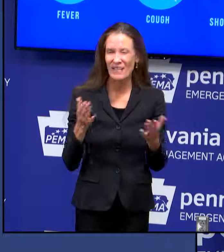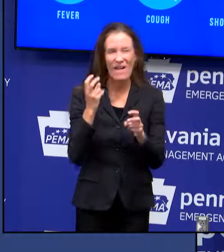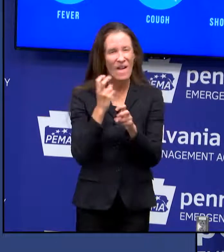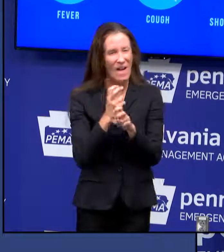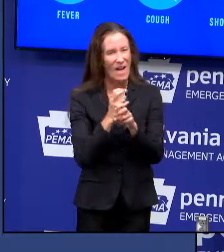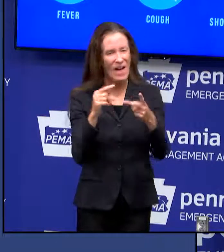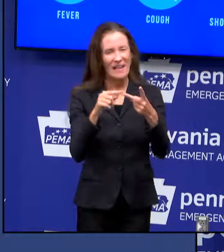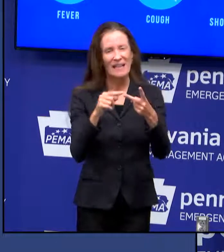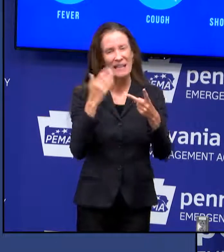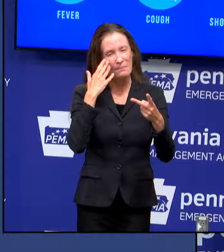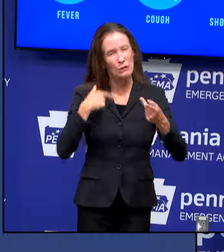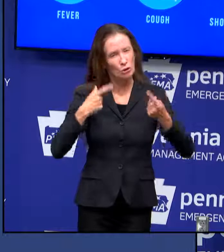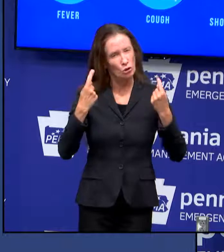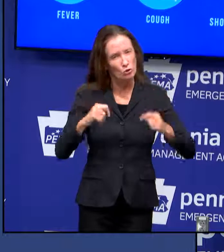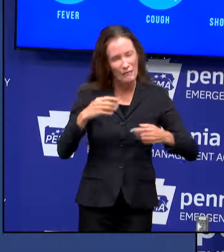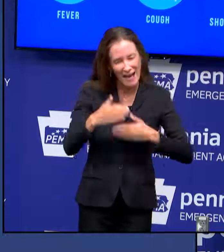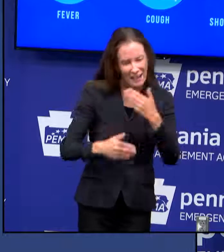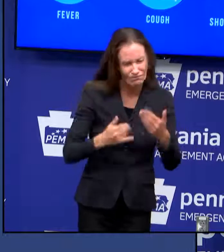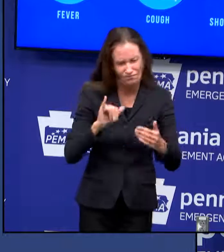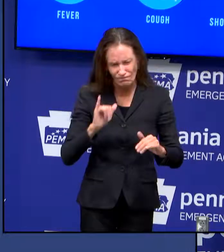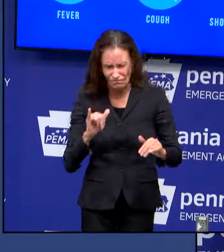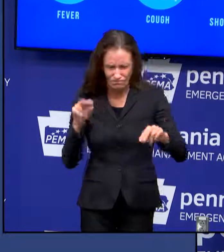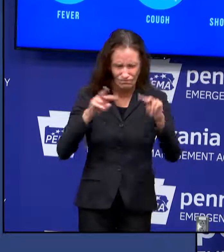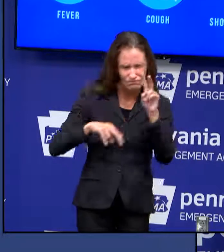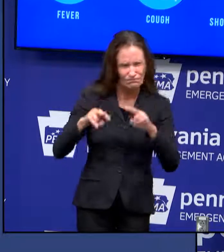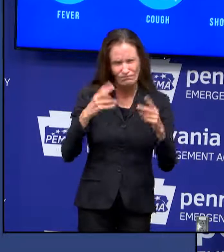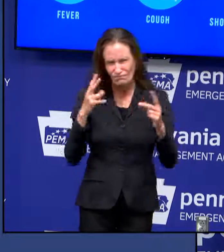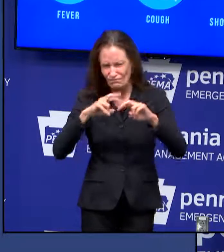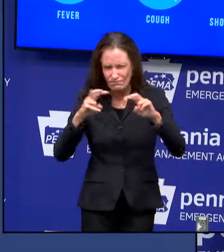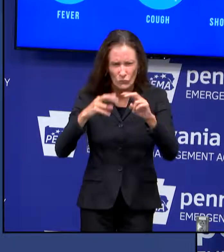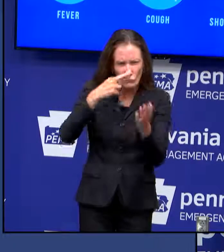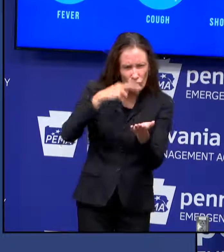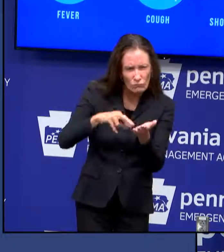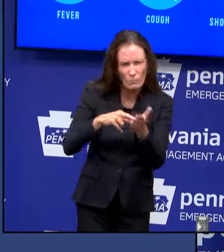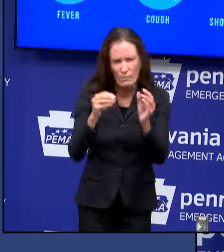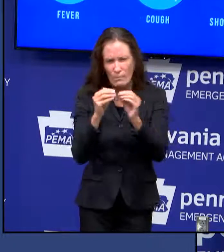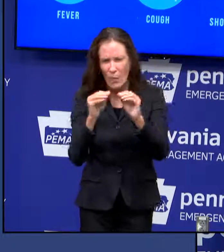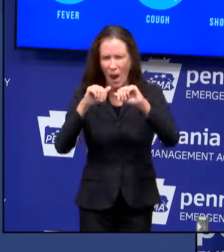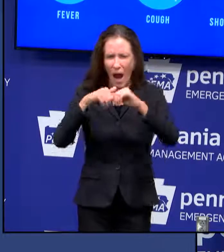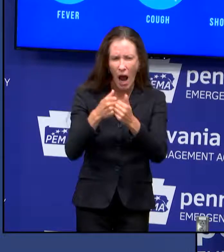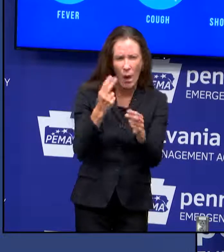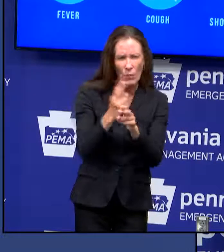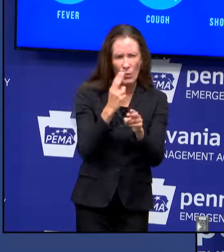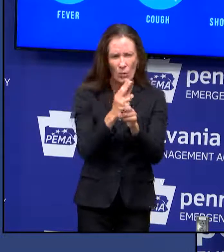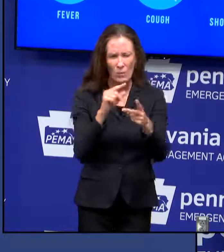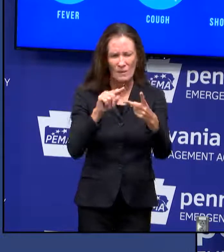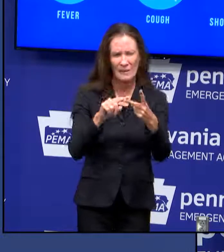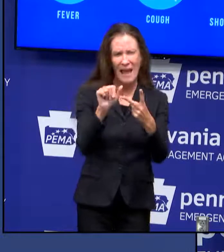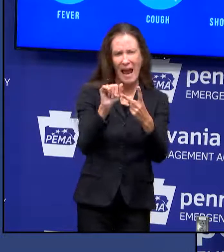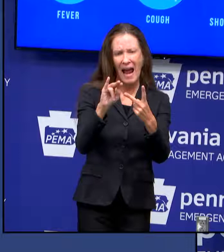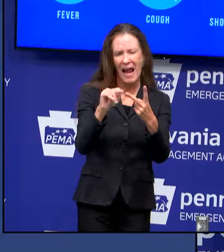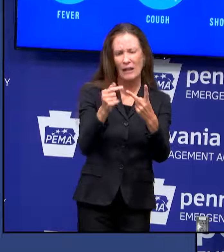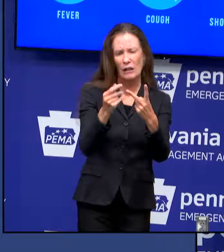process analyzing the specific clinical utility of the antigen tests. I think that